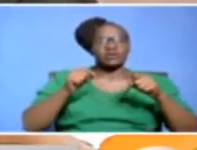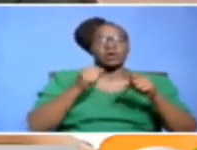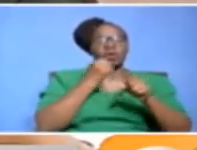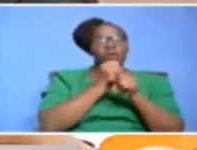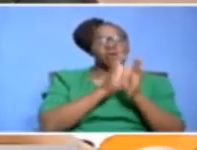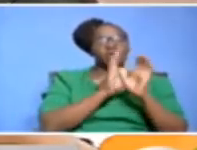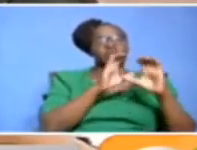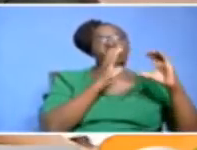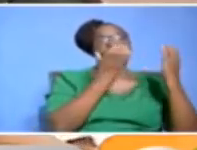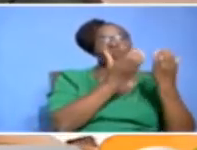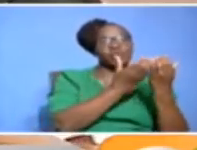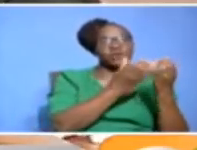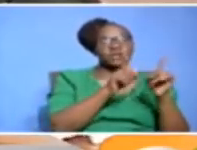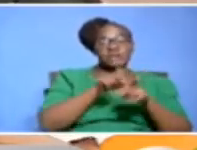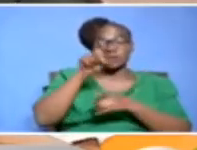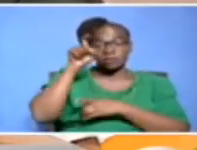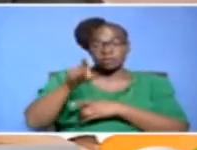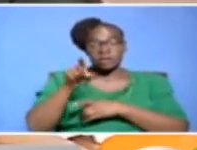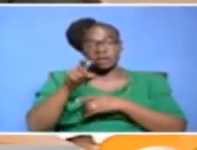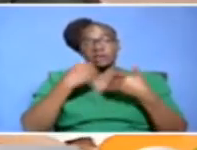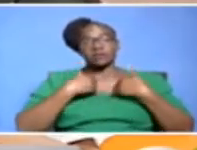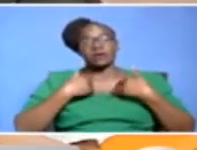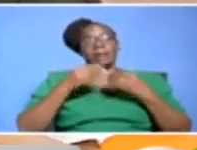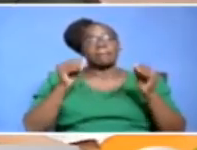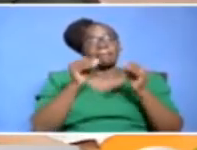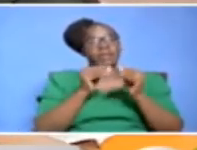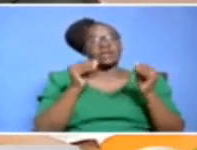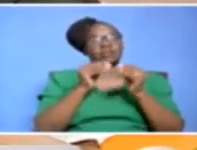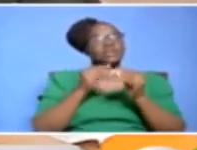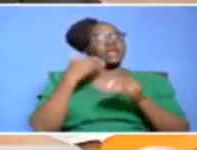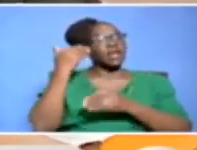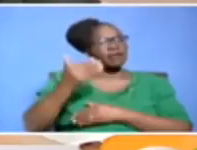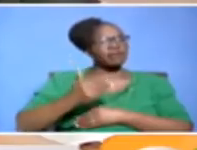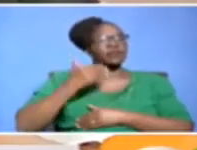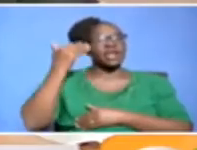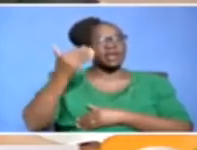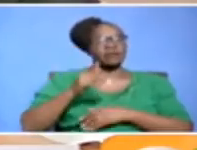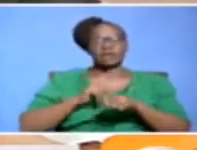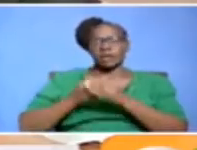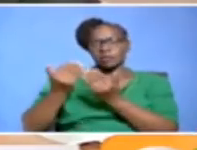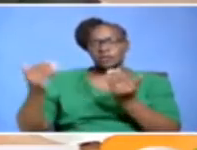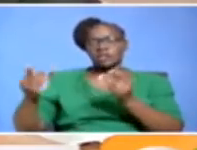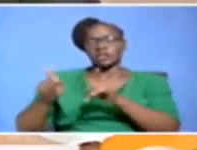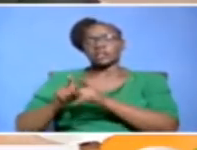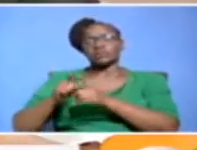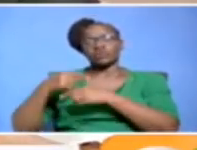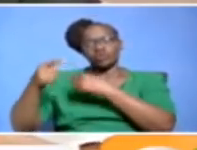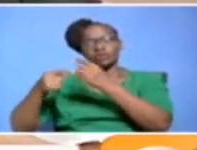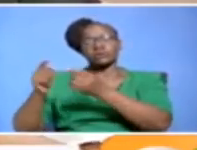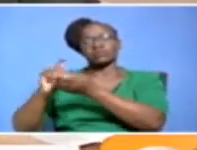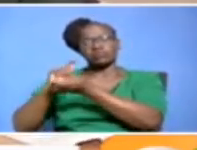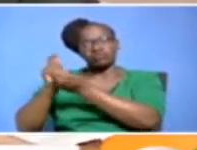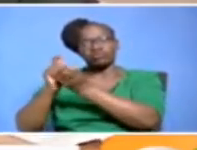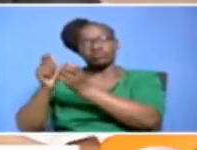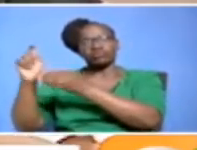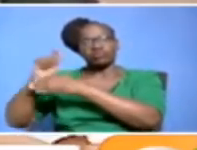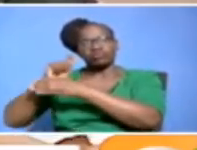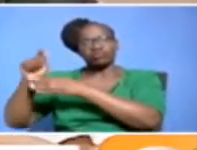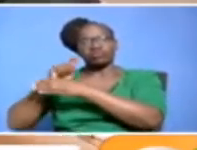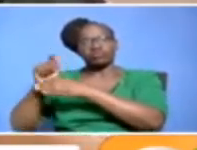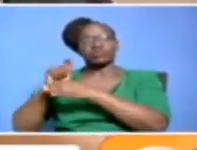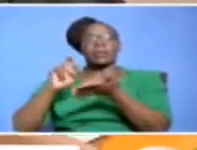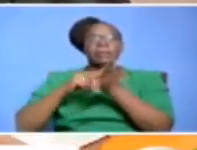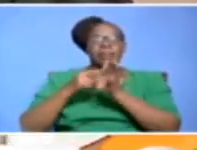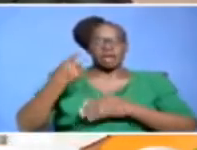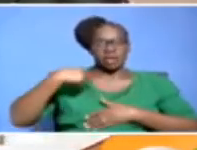community. And they're supposed to be having meetings, continuous meeting, as the child is also going through rehabilitation. So in essence, we're supposed